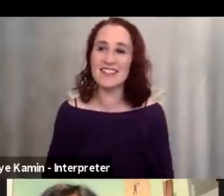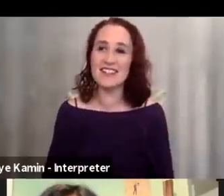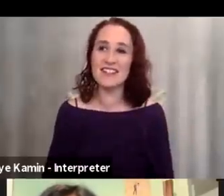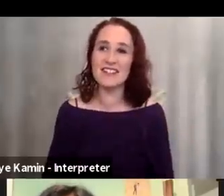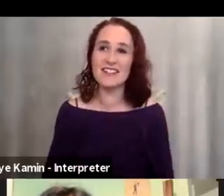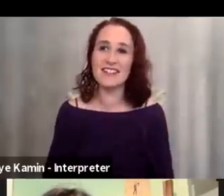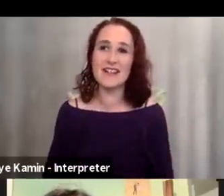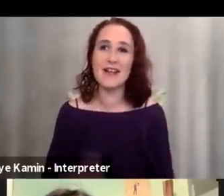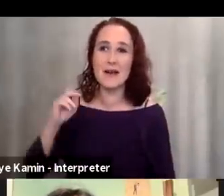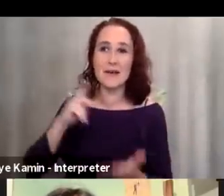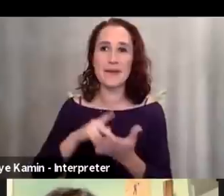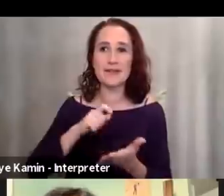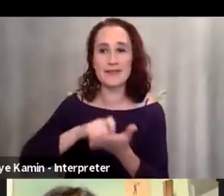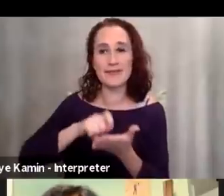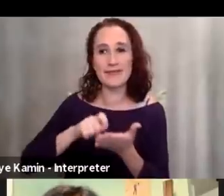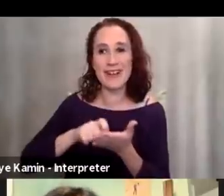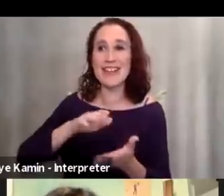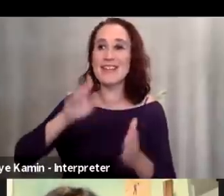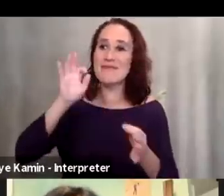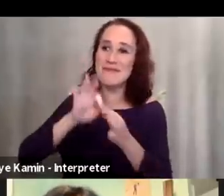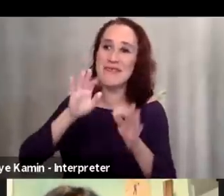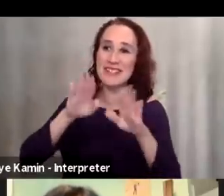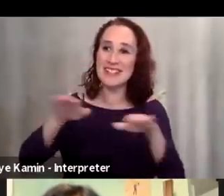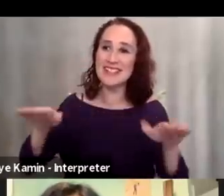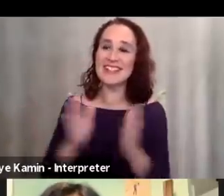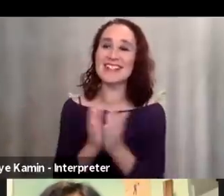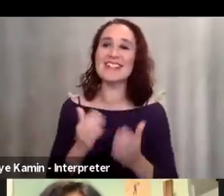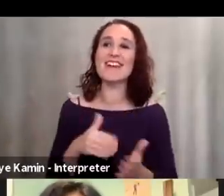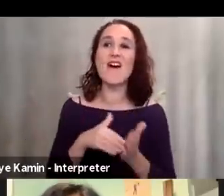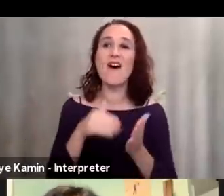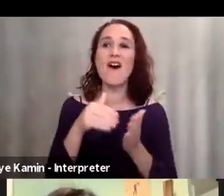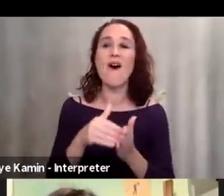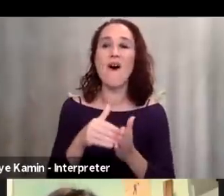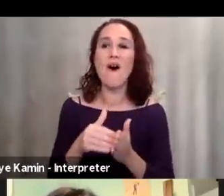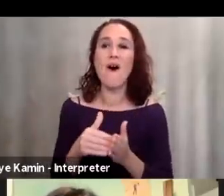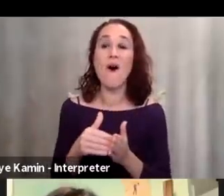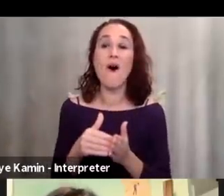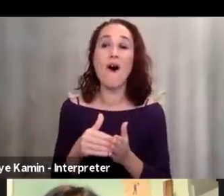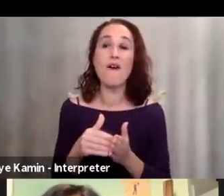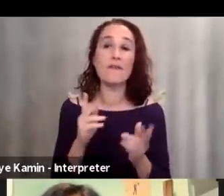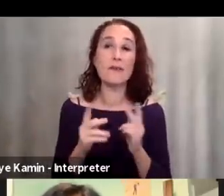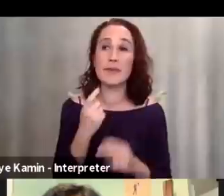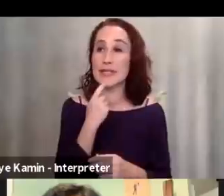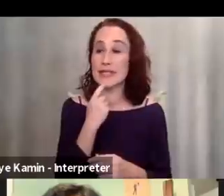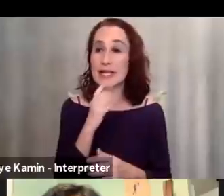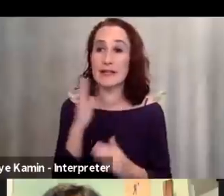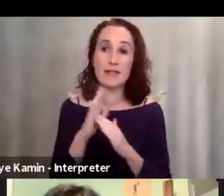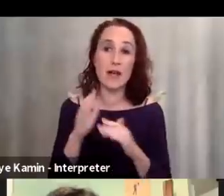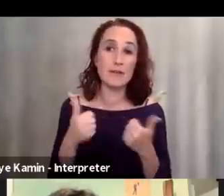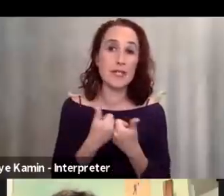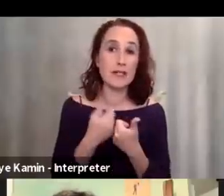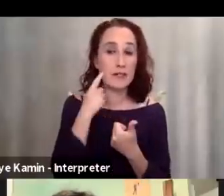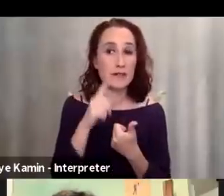just getting back to writing the perfect children's book, it's often said that one of the biggest challenges to writing